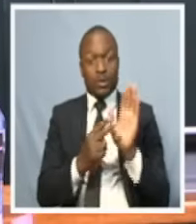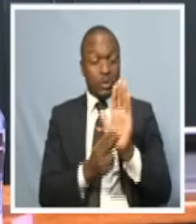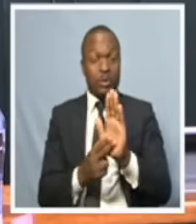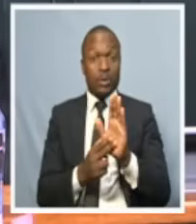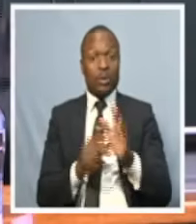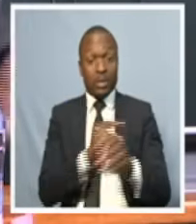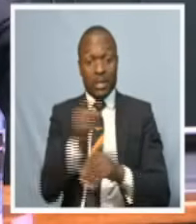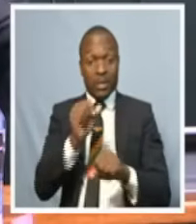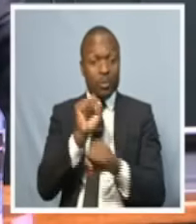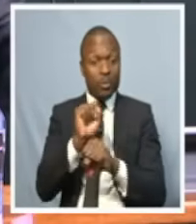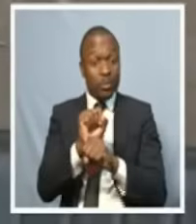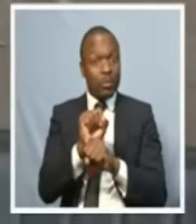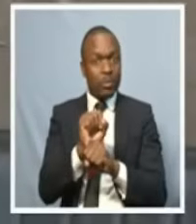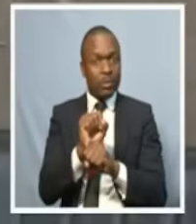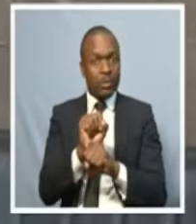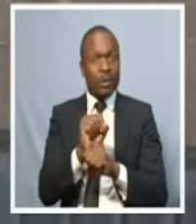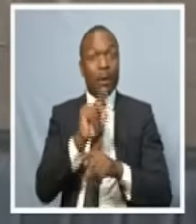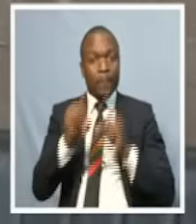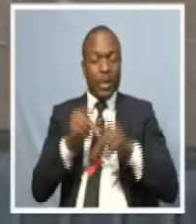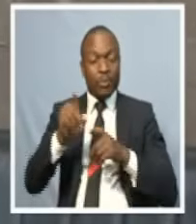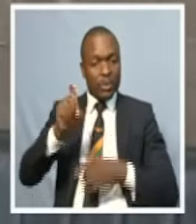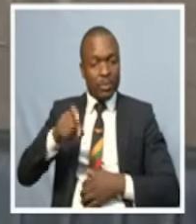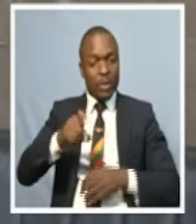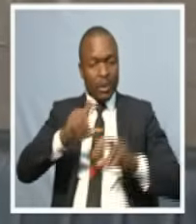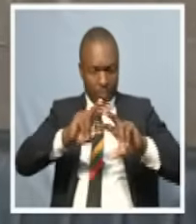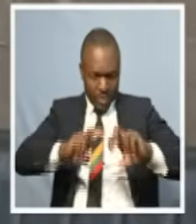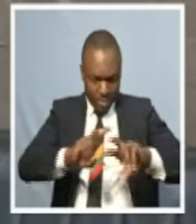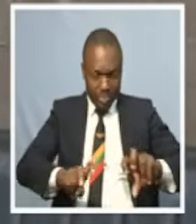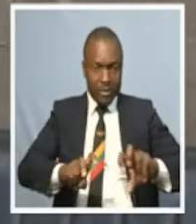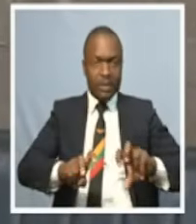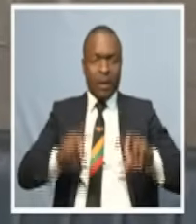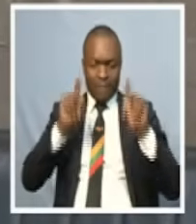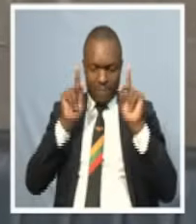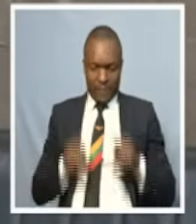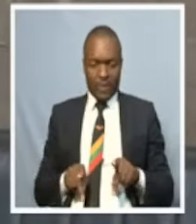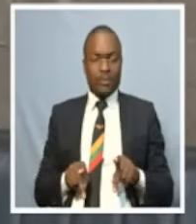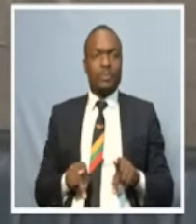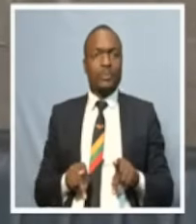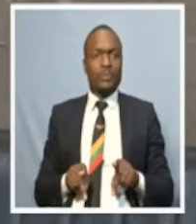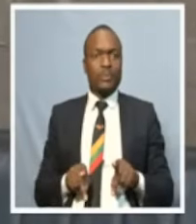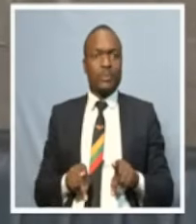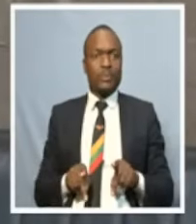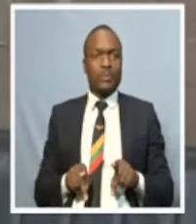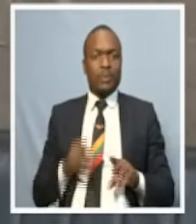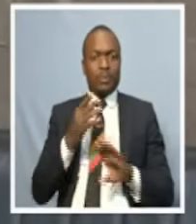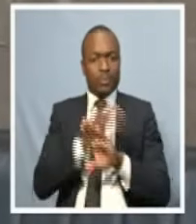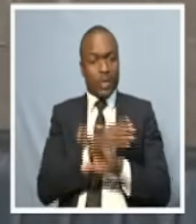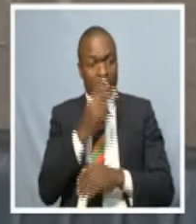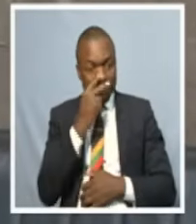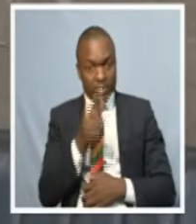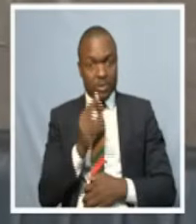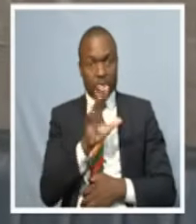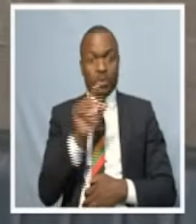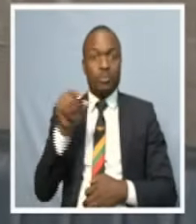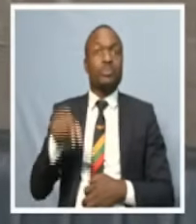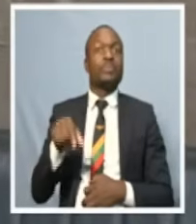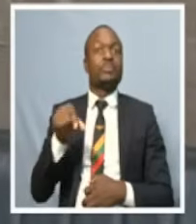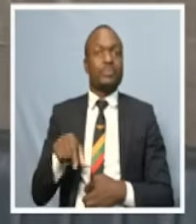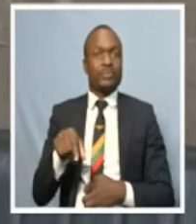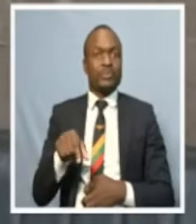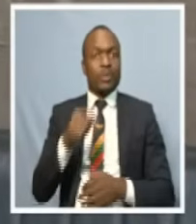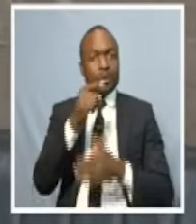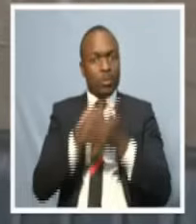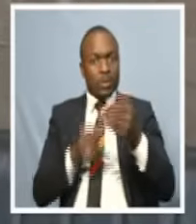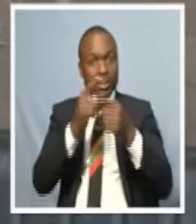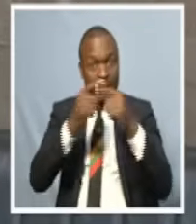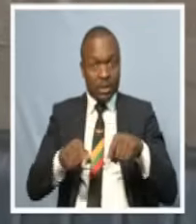are fiscal jobs that need people to be assessed physically, and before you even look at their qualifications.